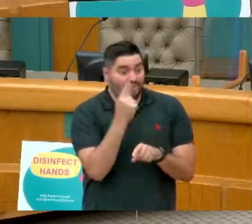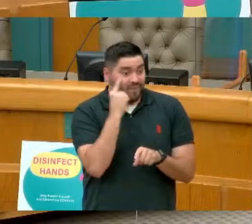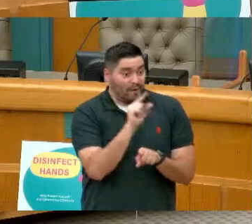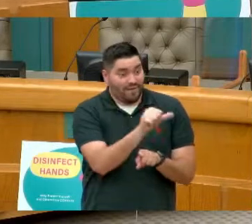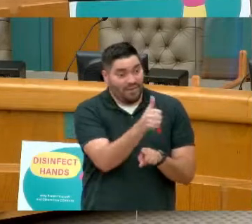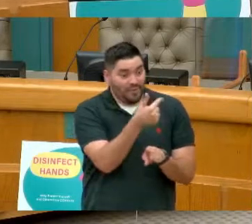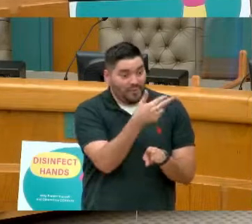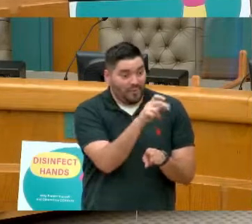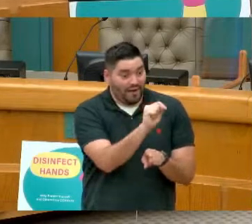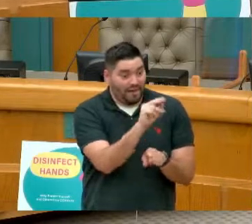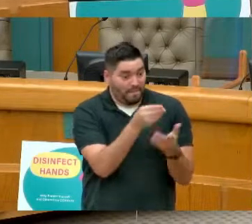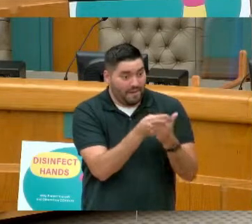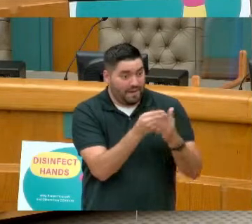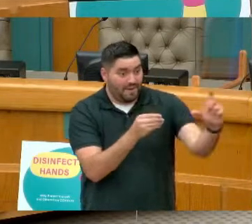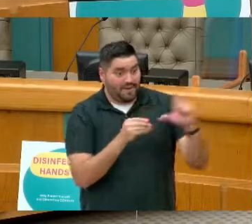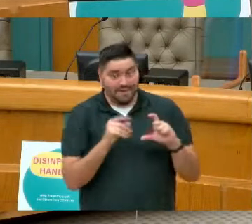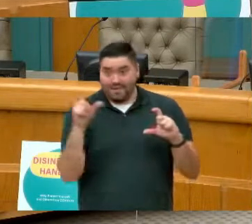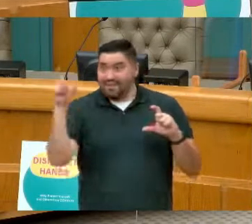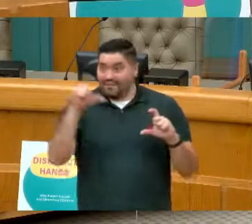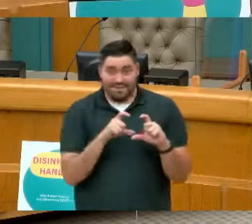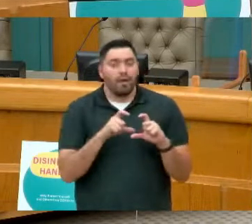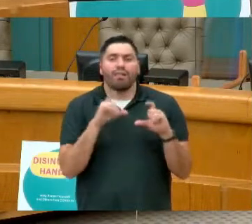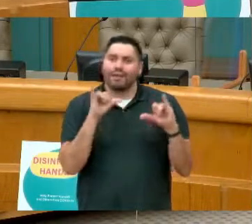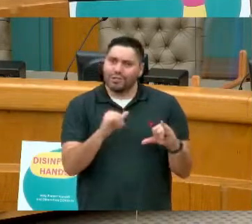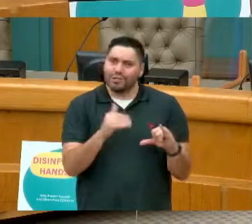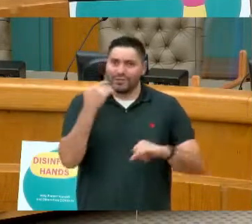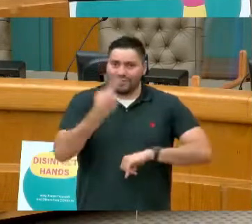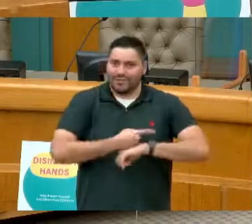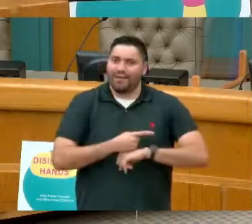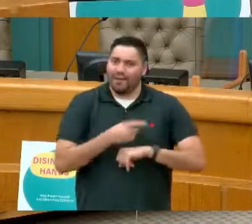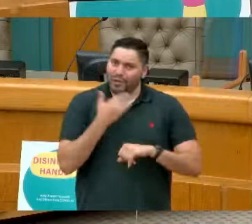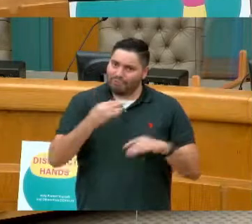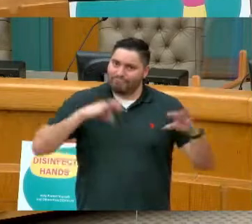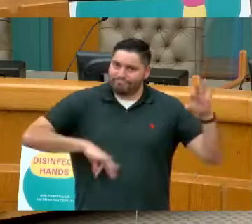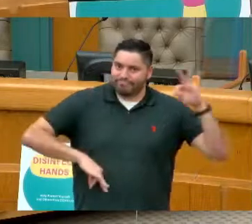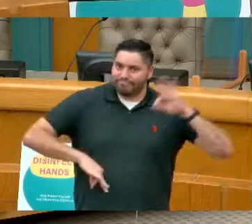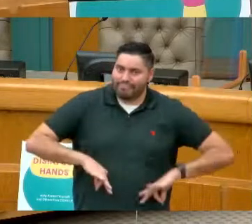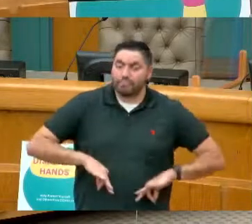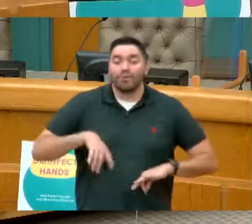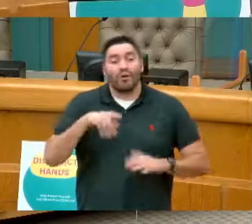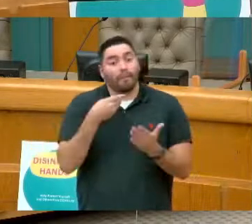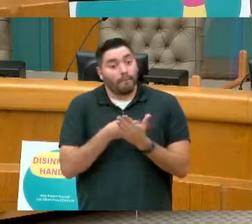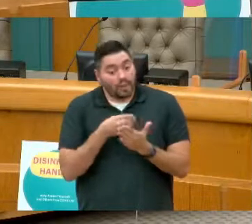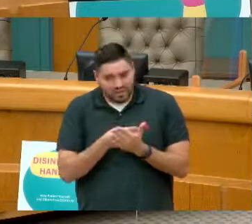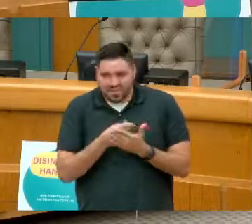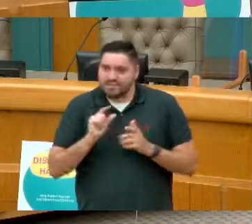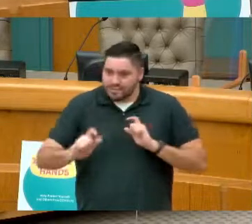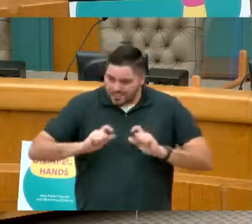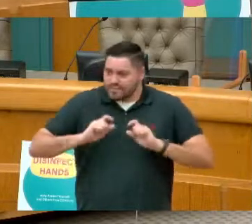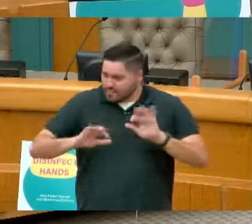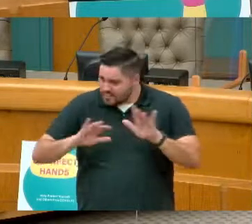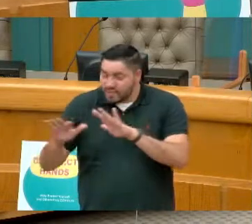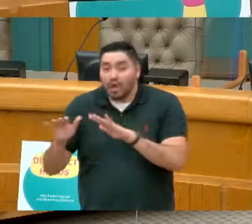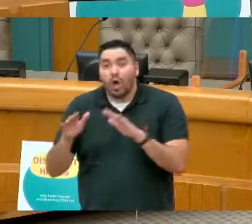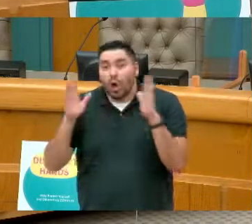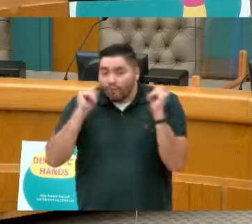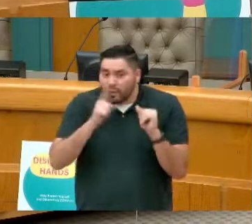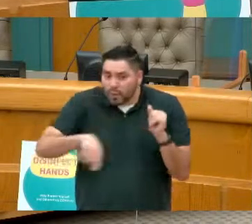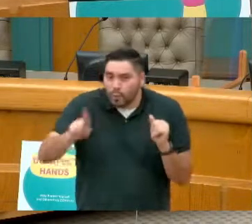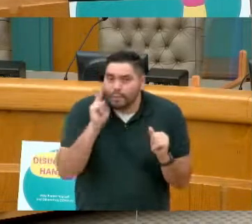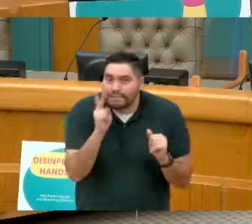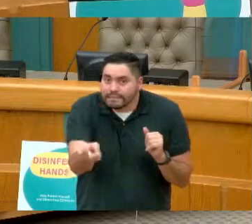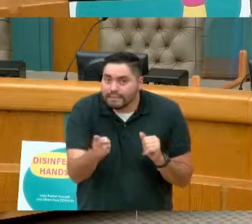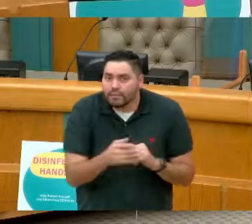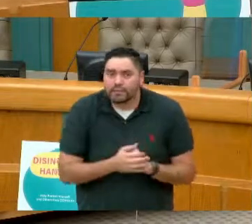expend those dollars out of county general fund. We can use these grants to help make that matching grant. And that's just a